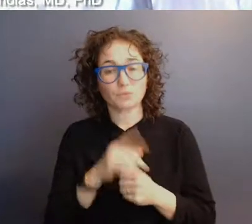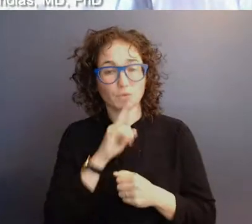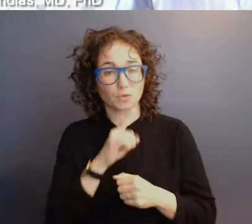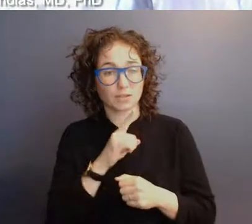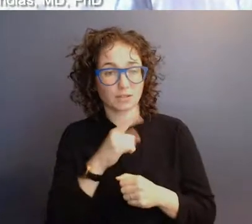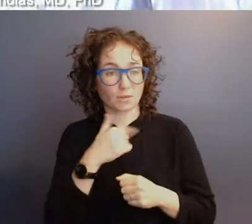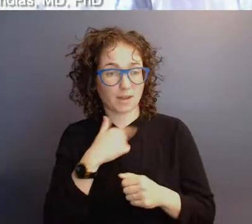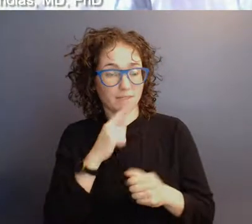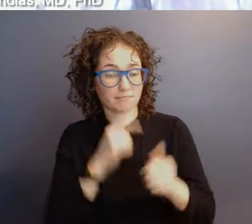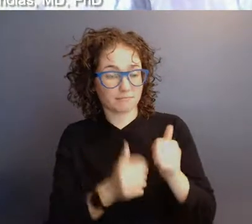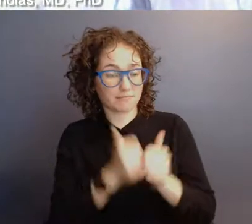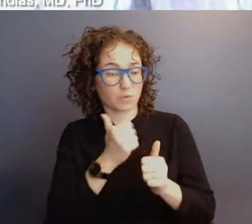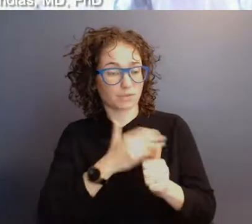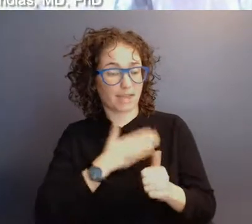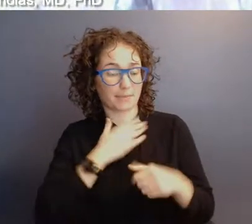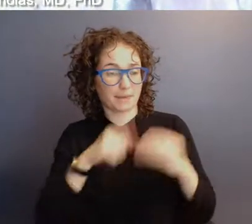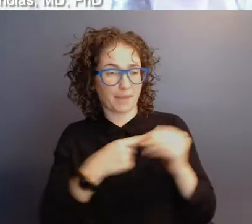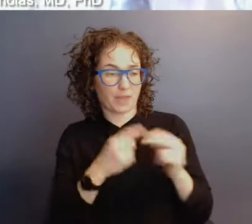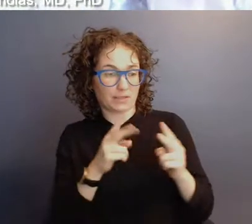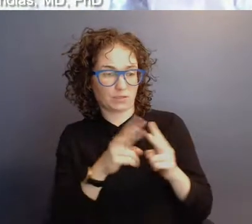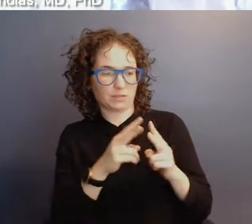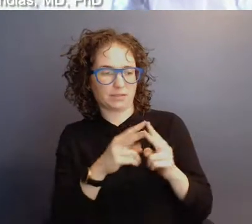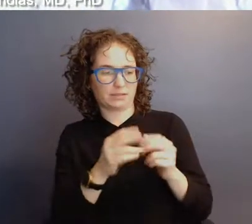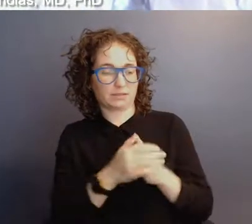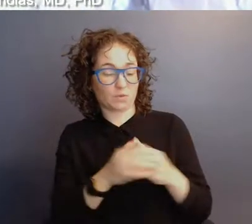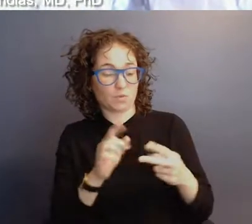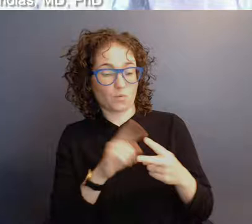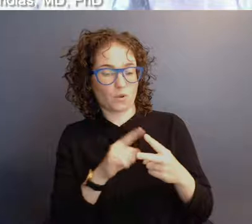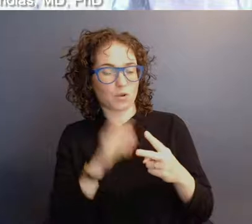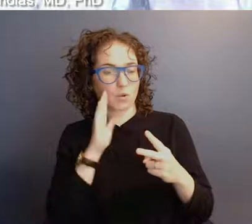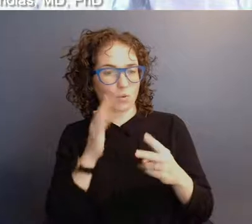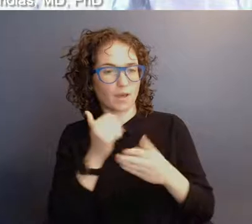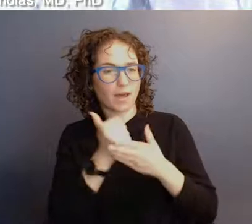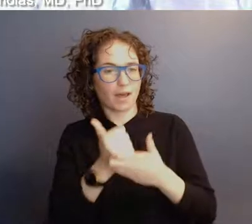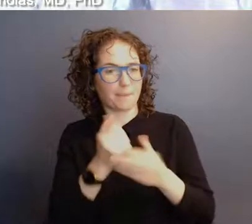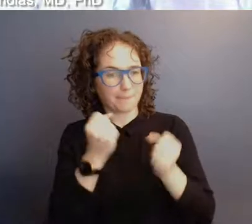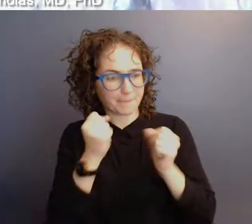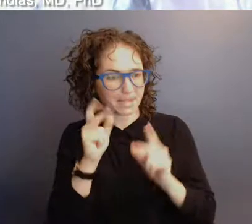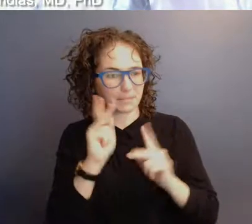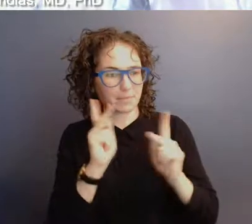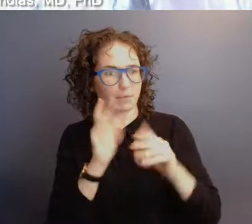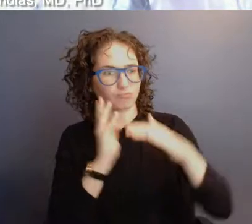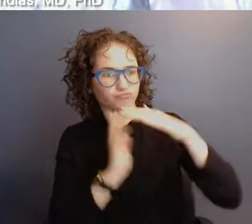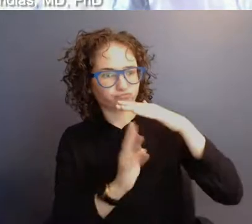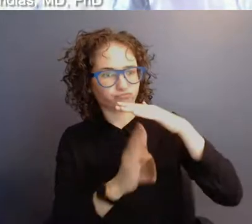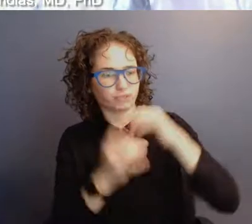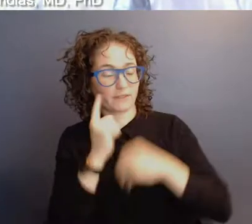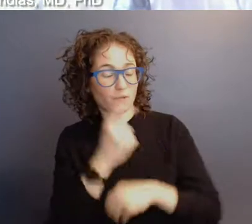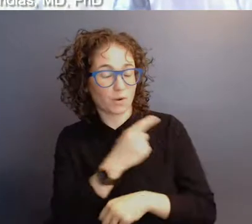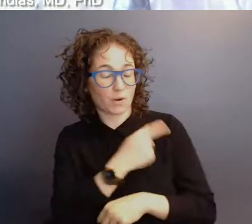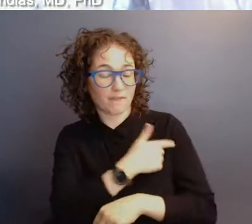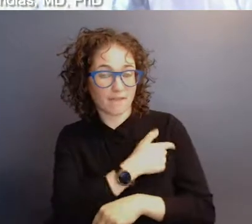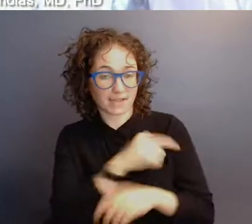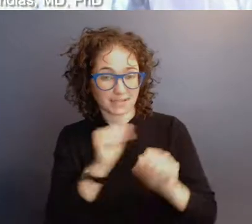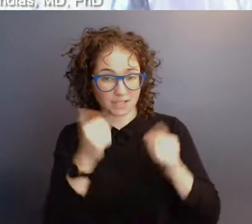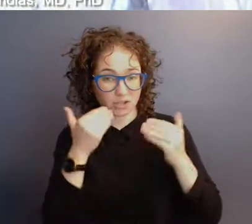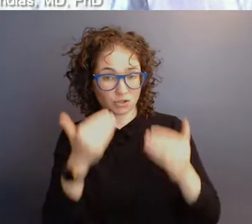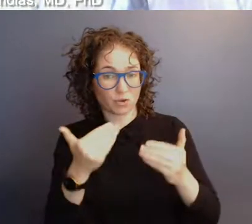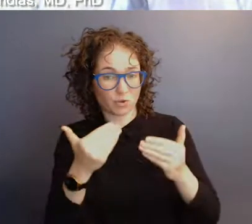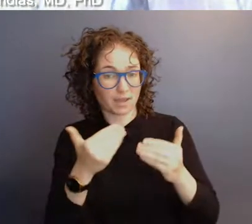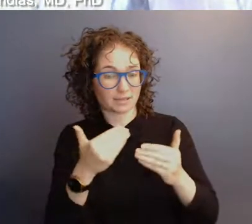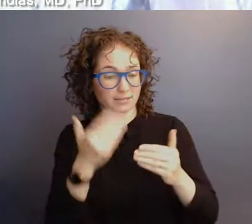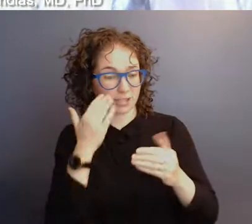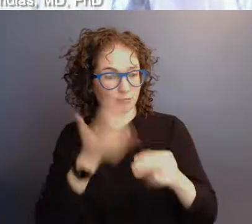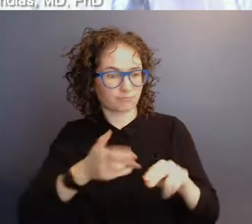is it does two things. One, it helps get the volumes of people through to get vaccinated so we can get our numbers of where they want to go. I mean, New